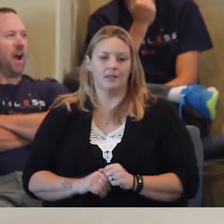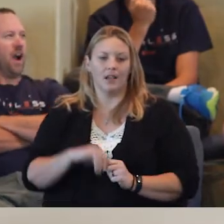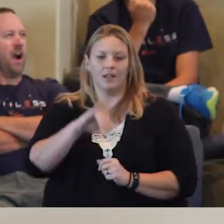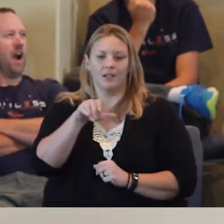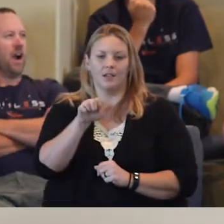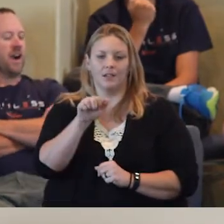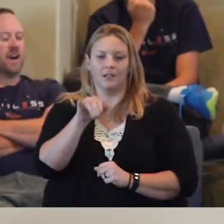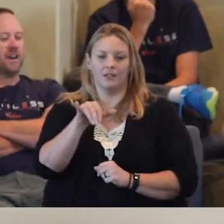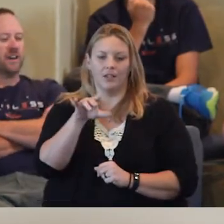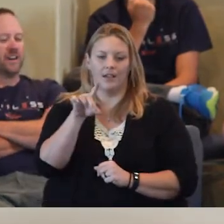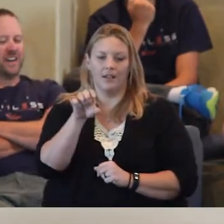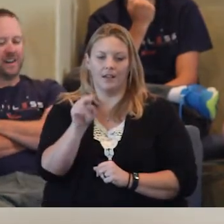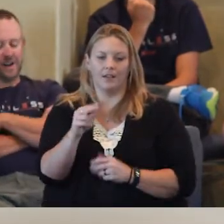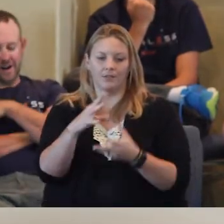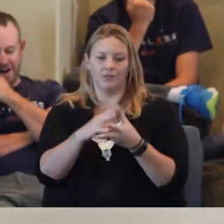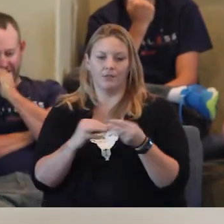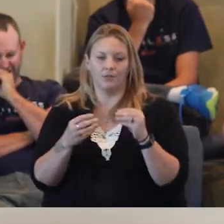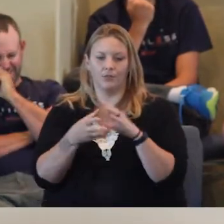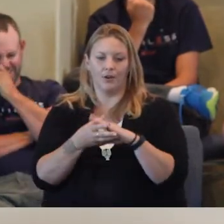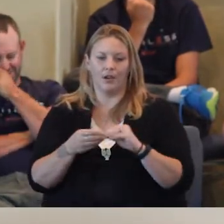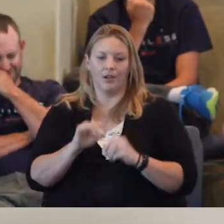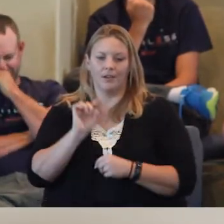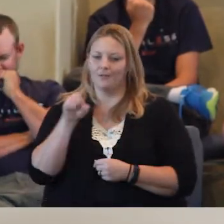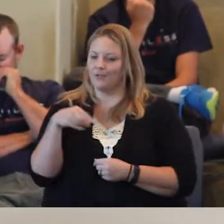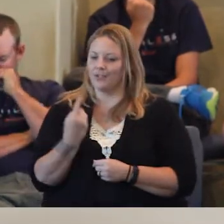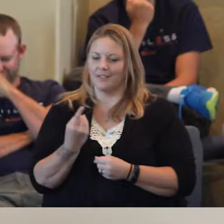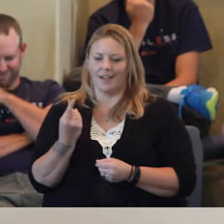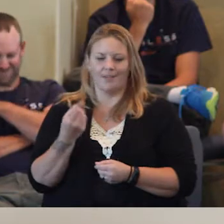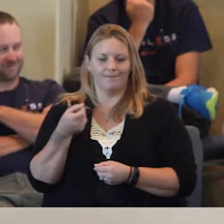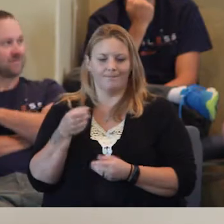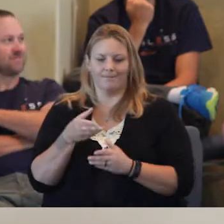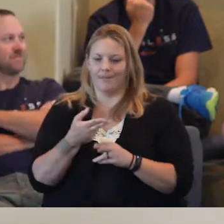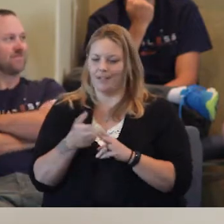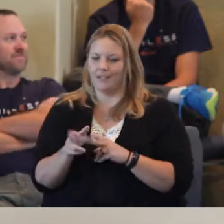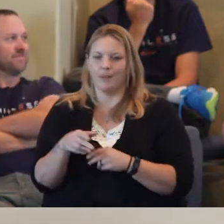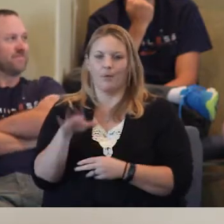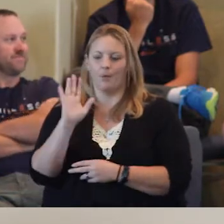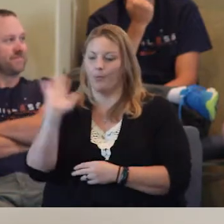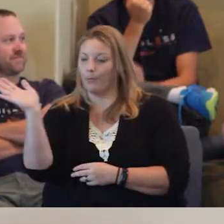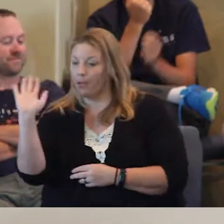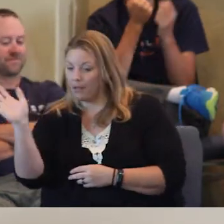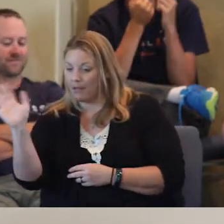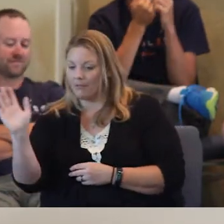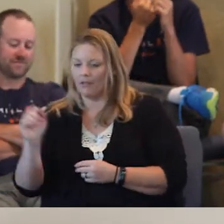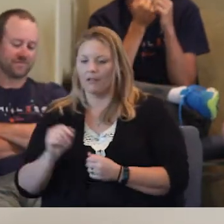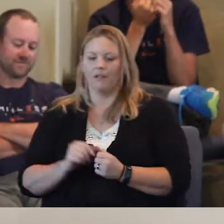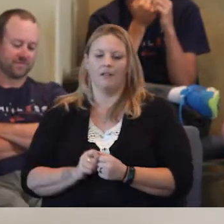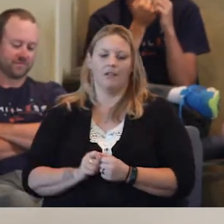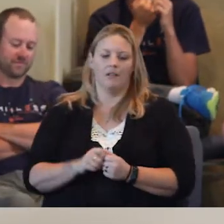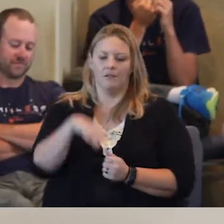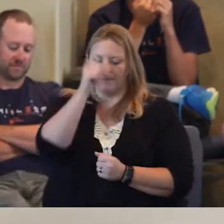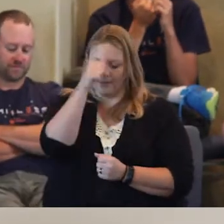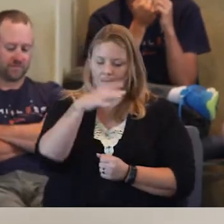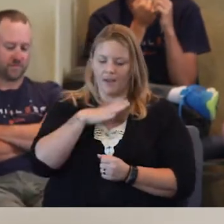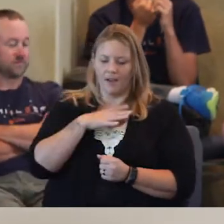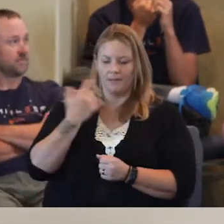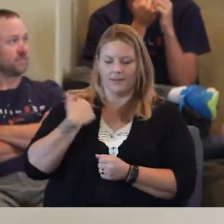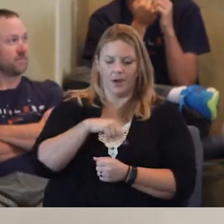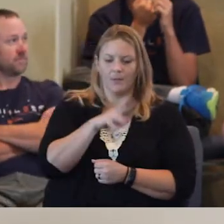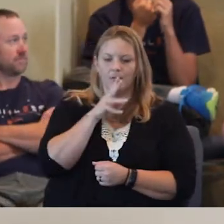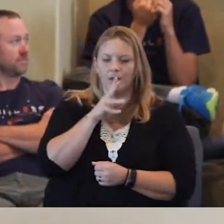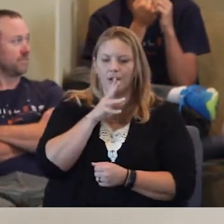I just, you know, with Jaden's story is of, you know, just a simple wave. The gentleman that we talked to at the gas